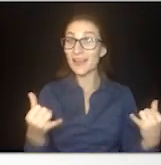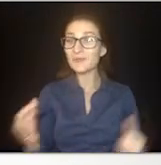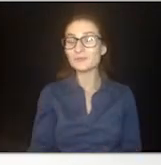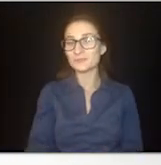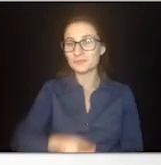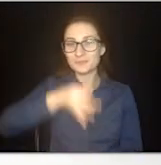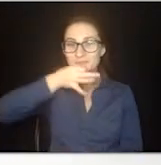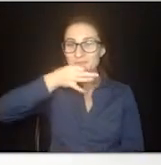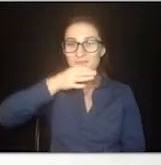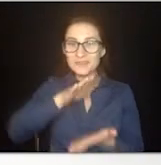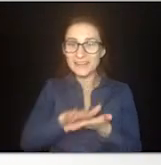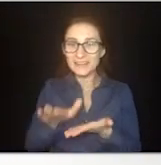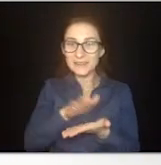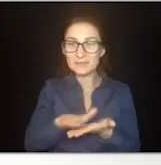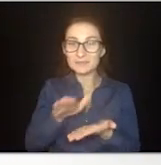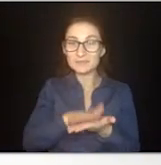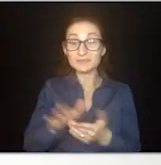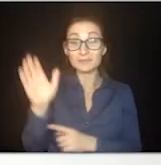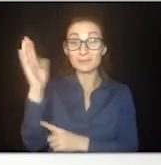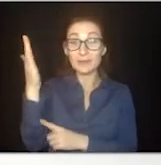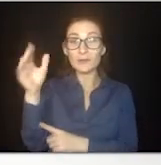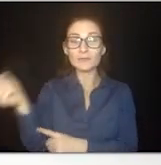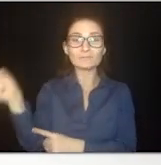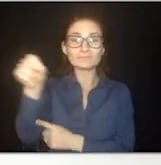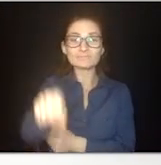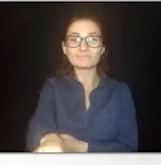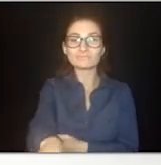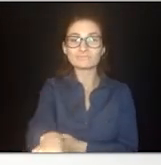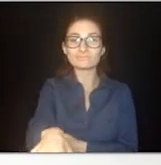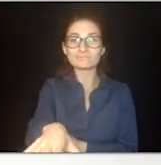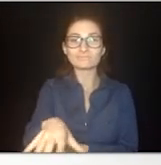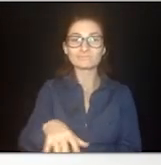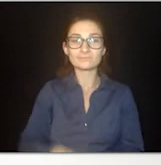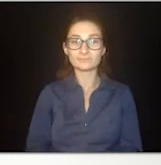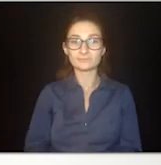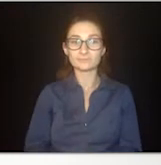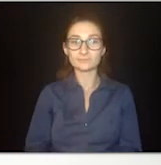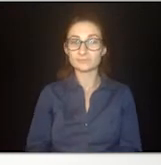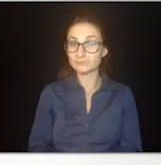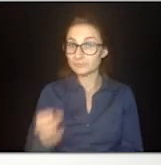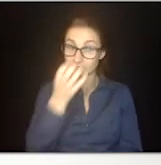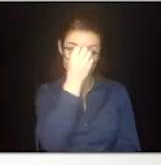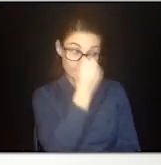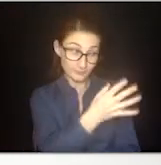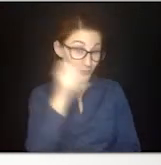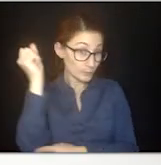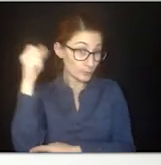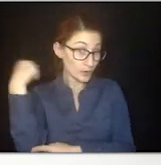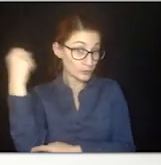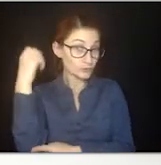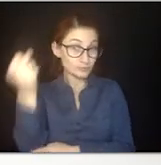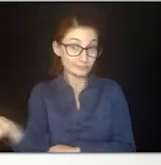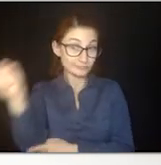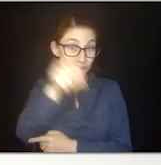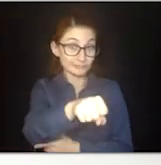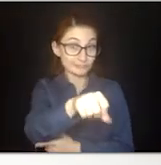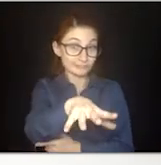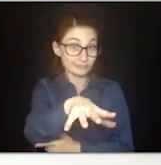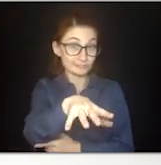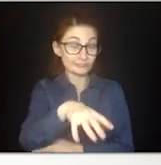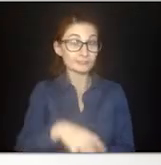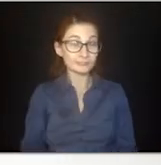He is now an expert at cleanup. In goes the mirror. We need to put our brush in the box.